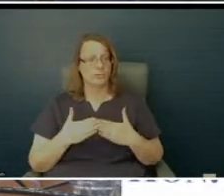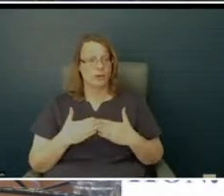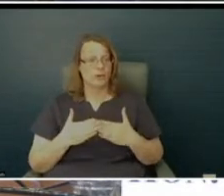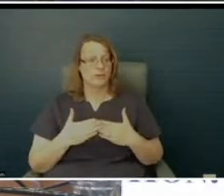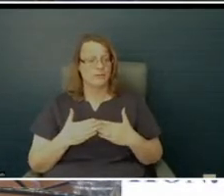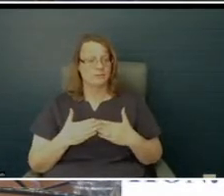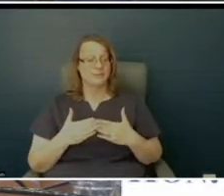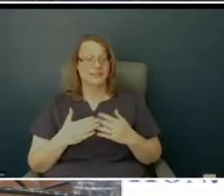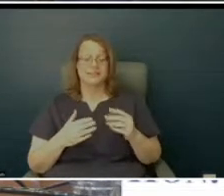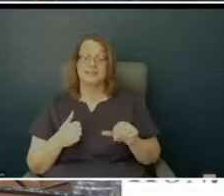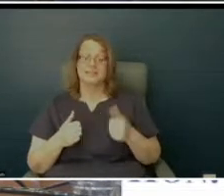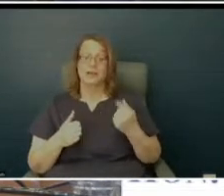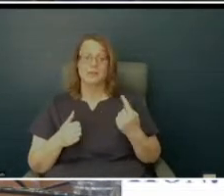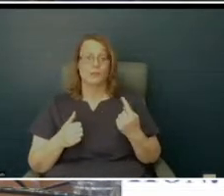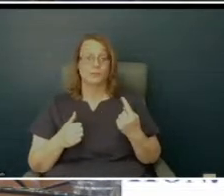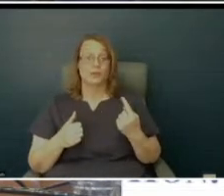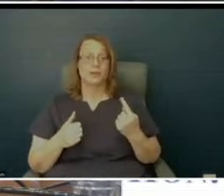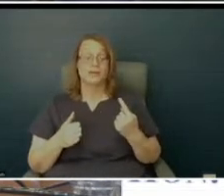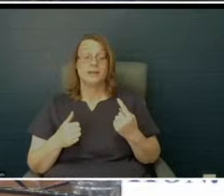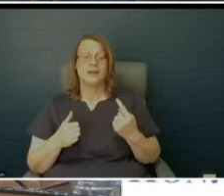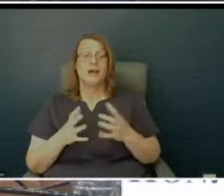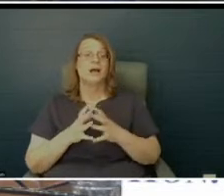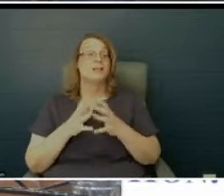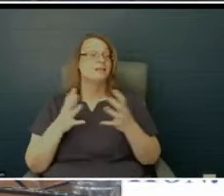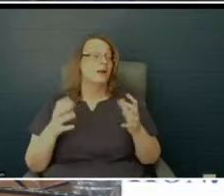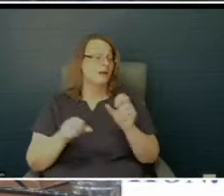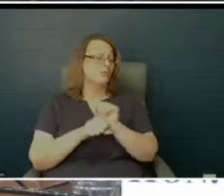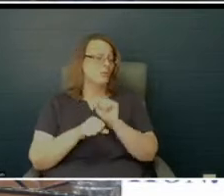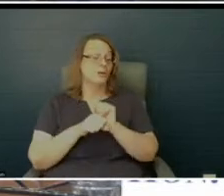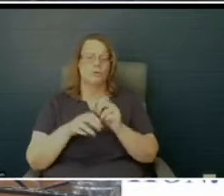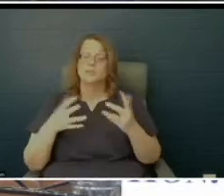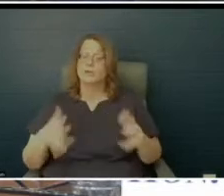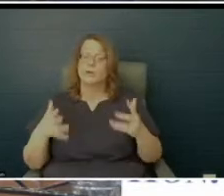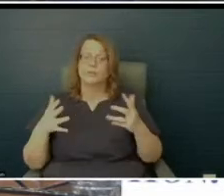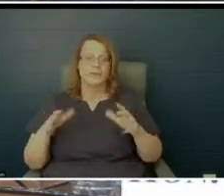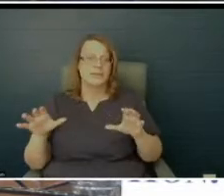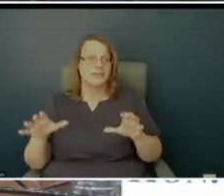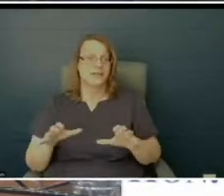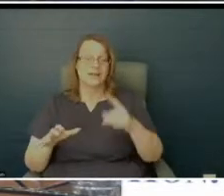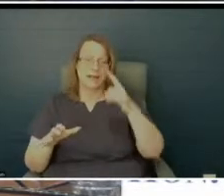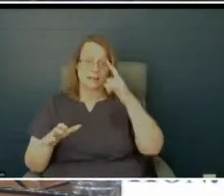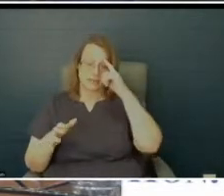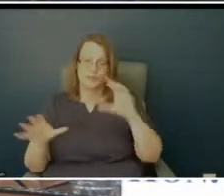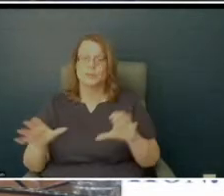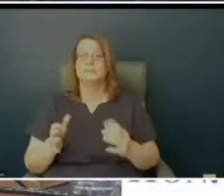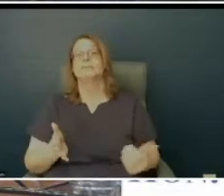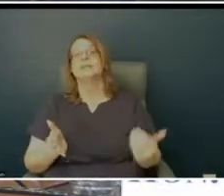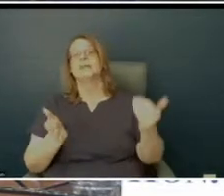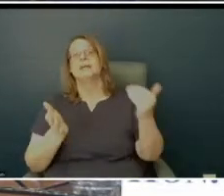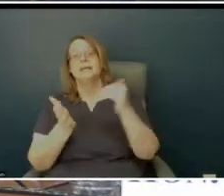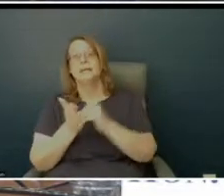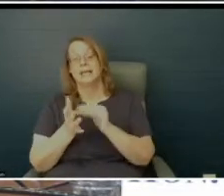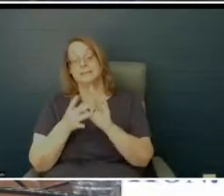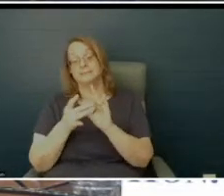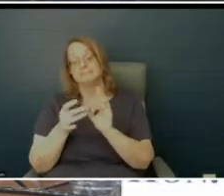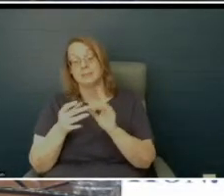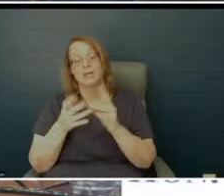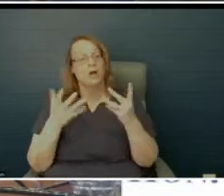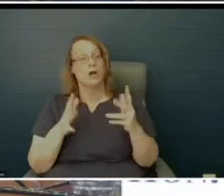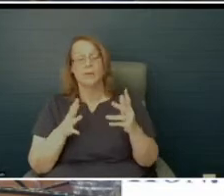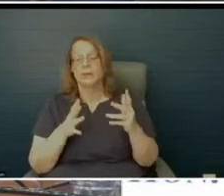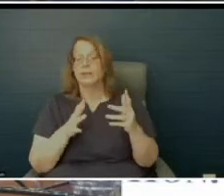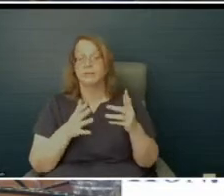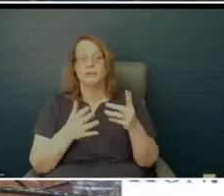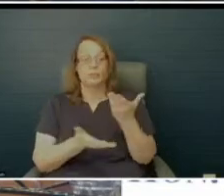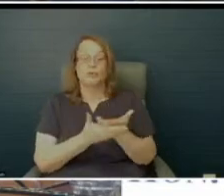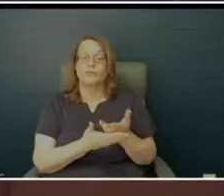one of these ones where lots of work had already been done, and I thought it was a rehash of things that had been debunked previously.